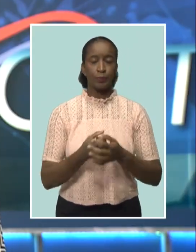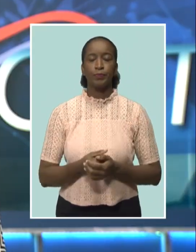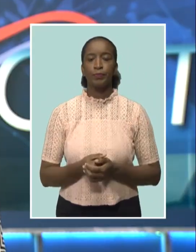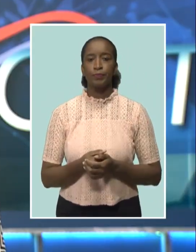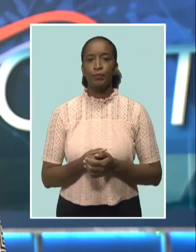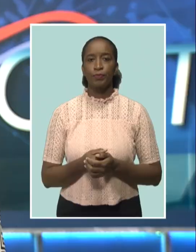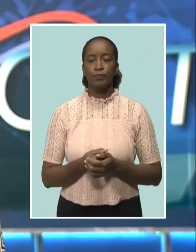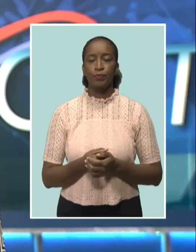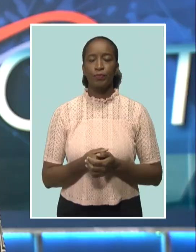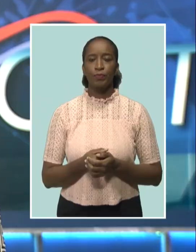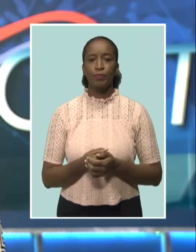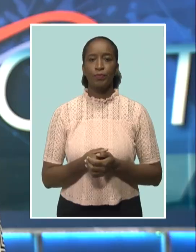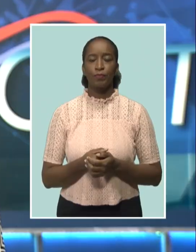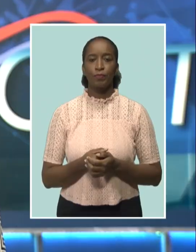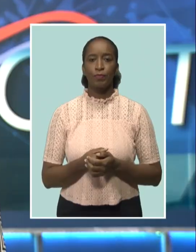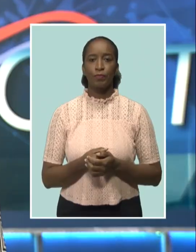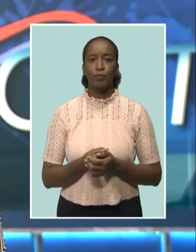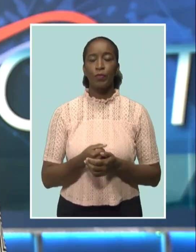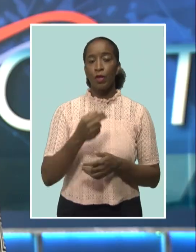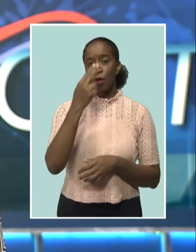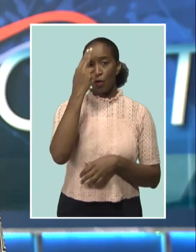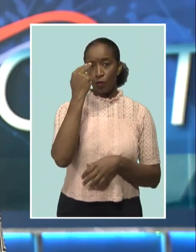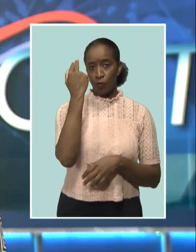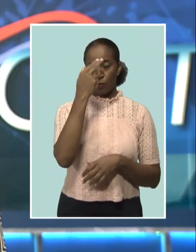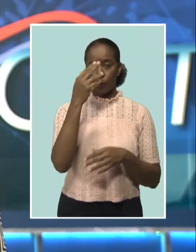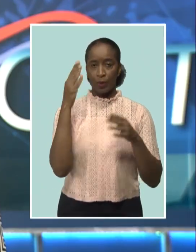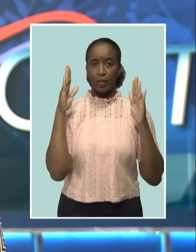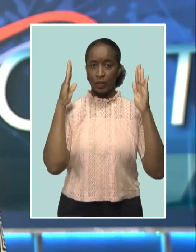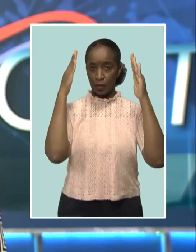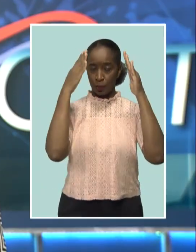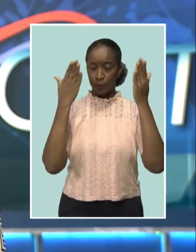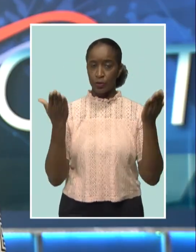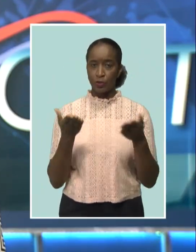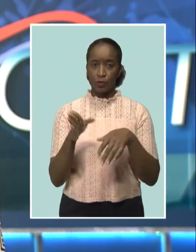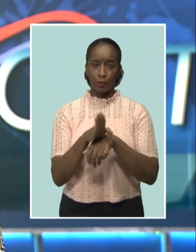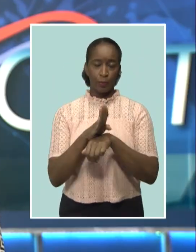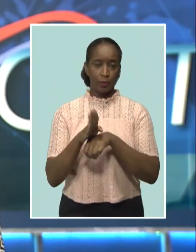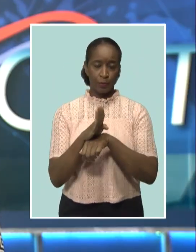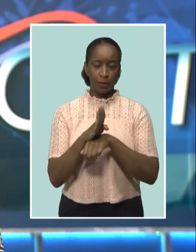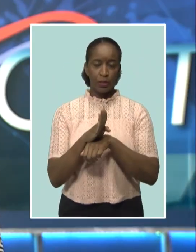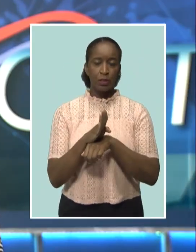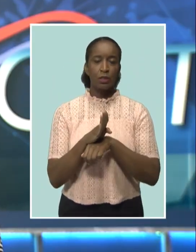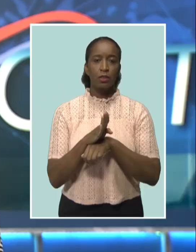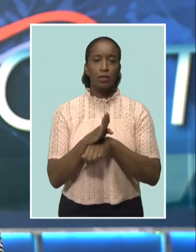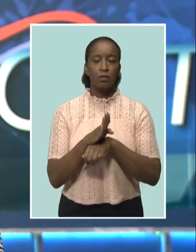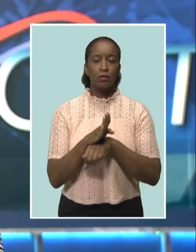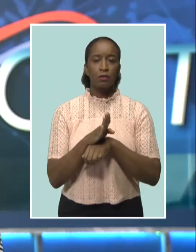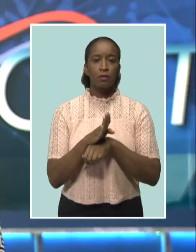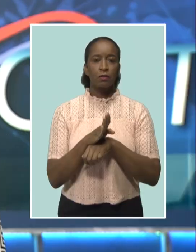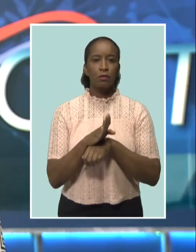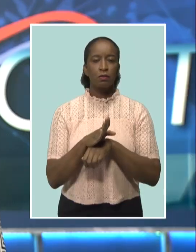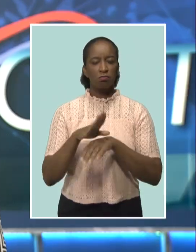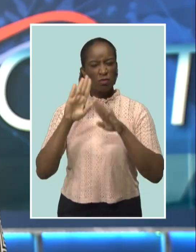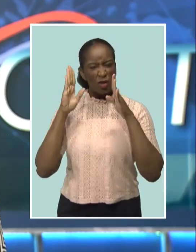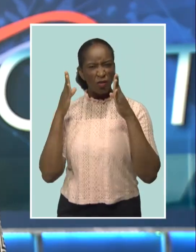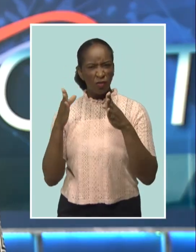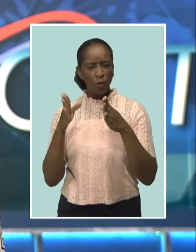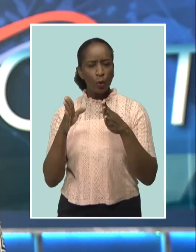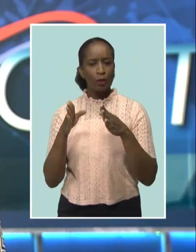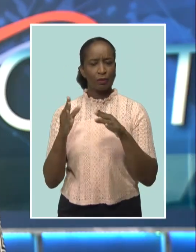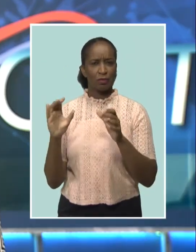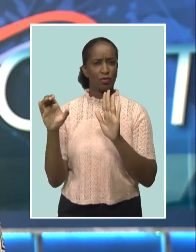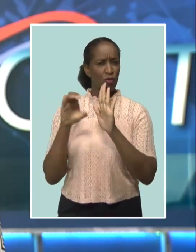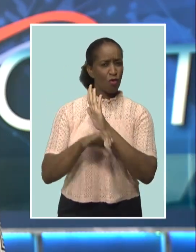Catholic Bishop of Barbados, the Most Reverend Neil Scantlebury, has called attention to rising crime, urging citizens